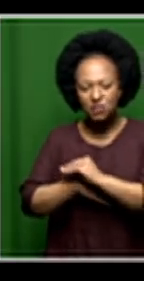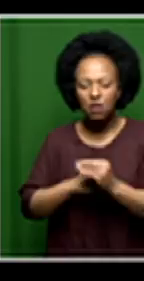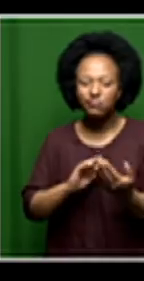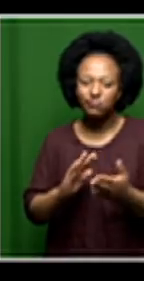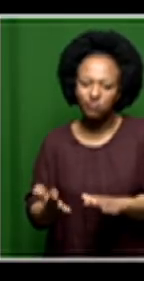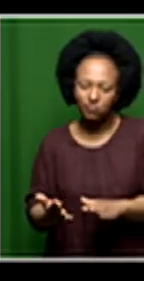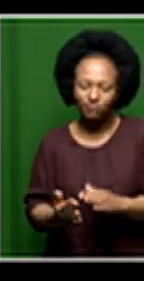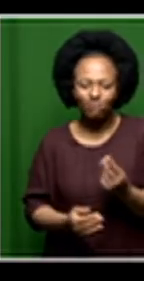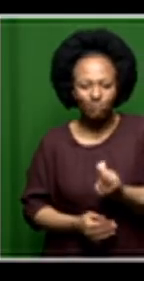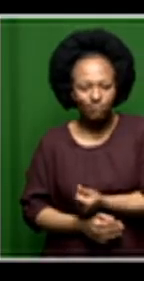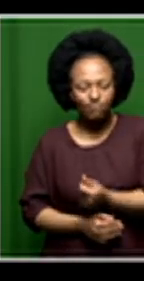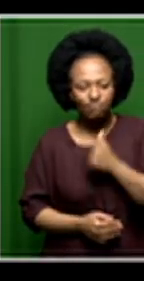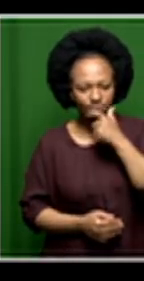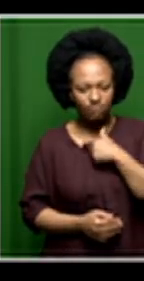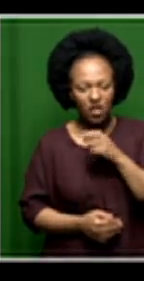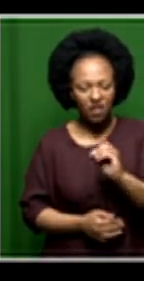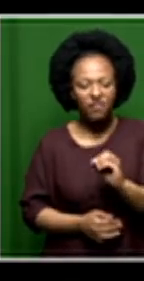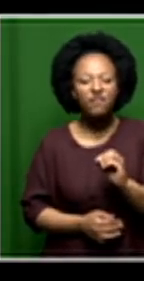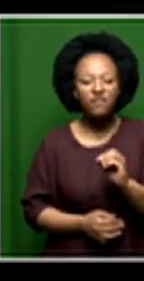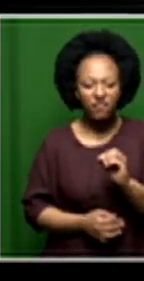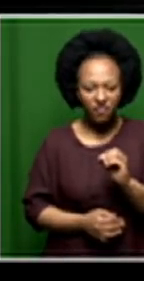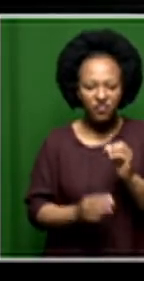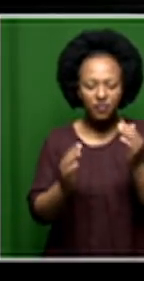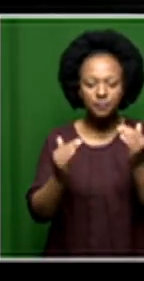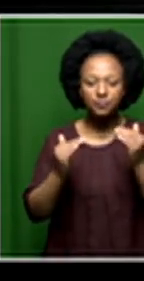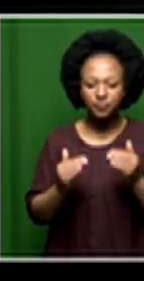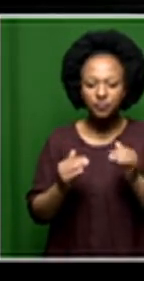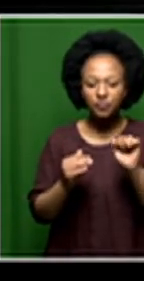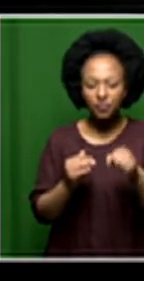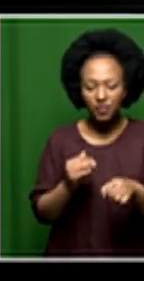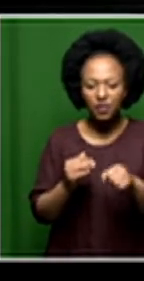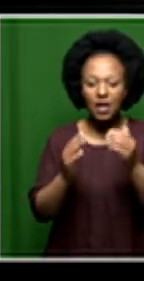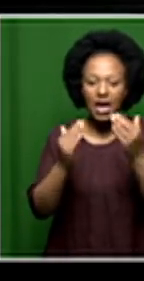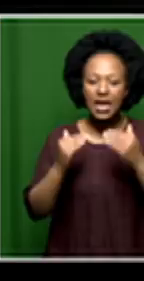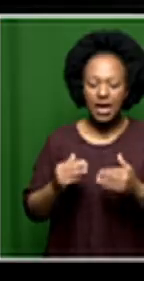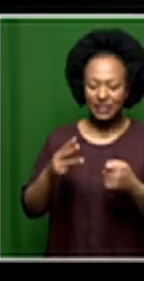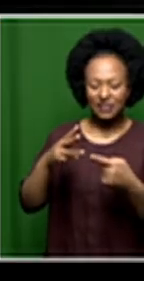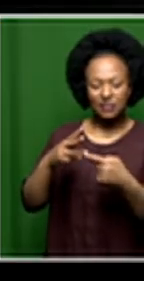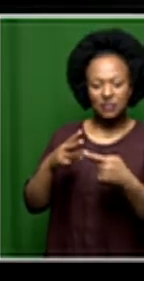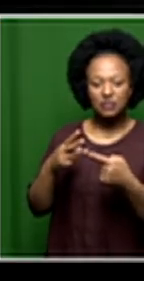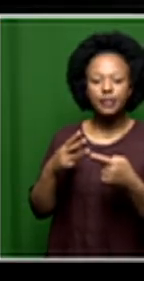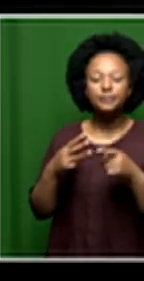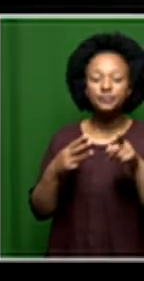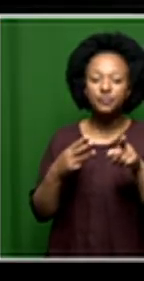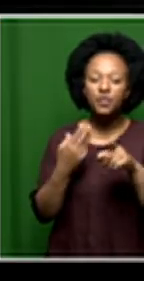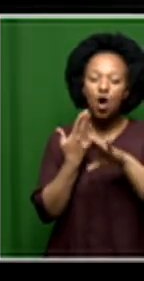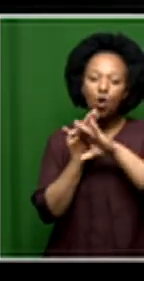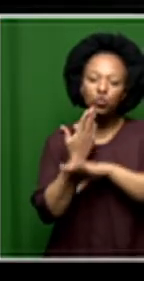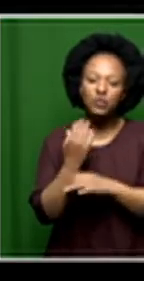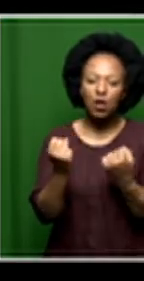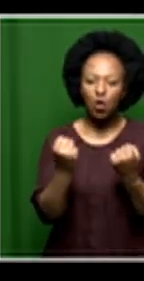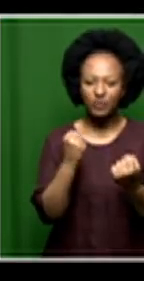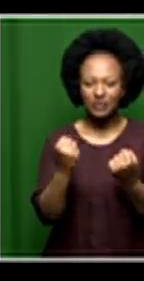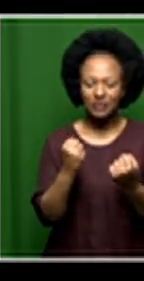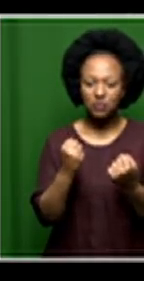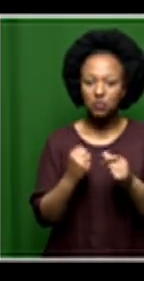that's the trend of Greg Leakes. And yeah, let's move on to the next one now. Concord. And this is quite an